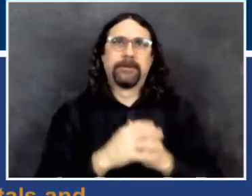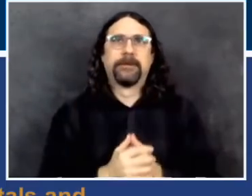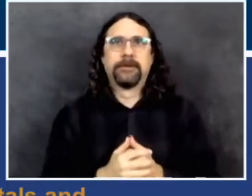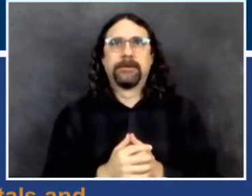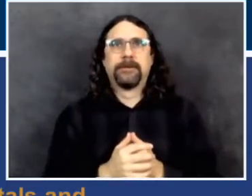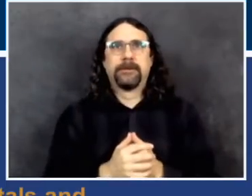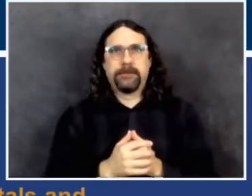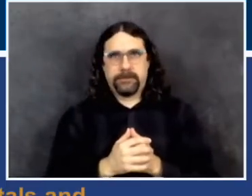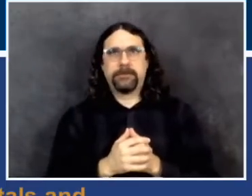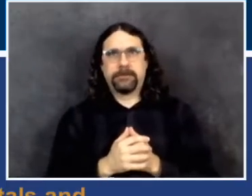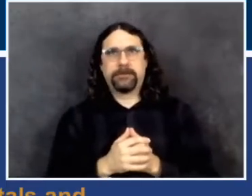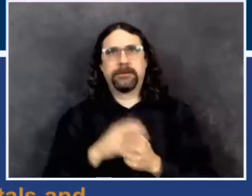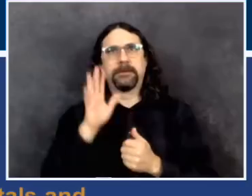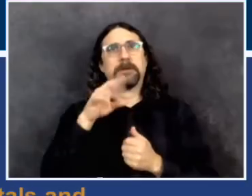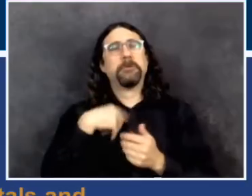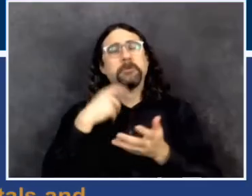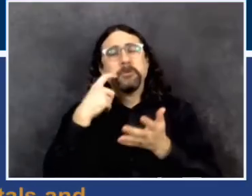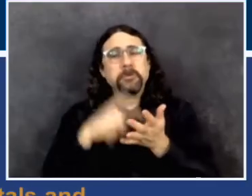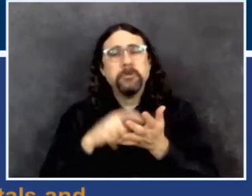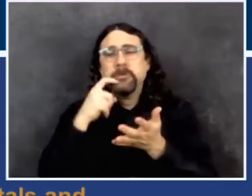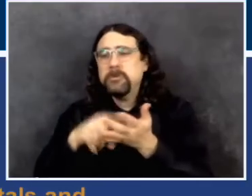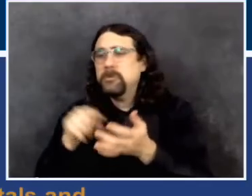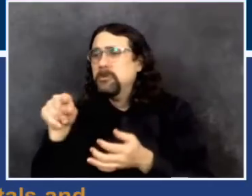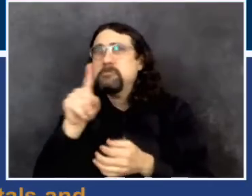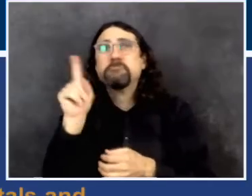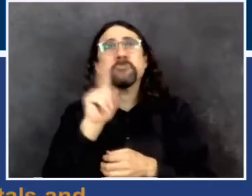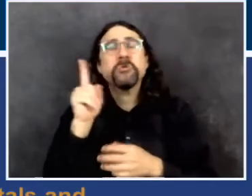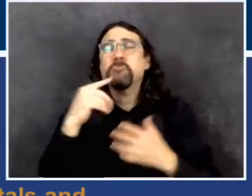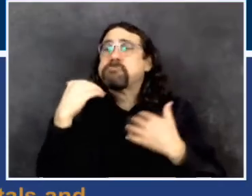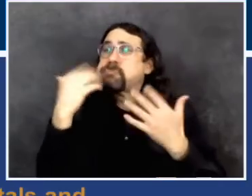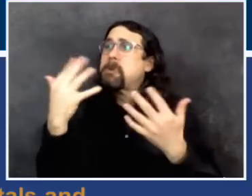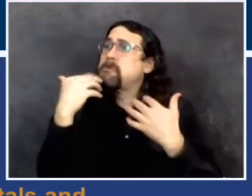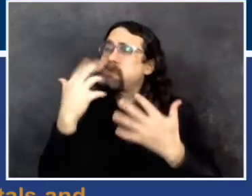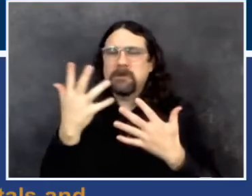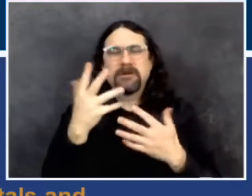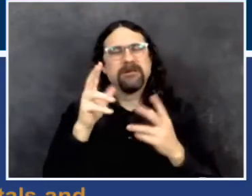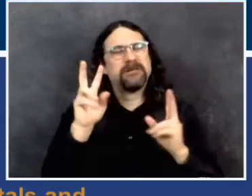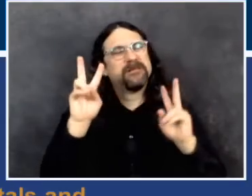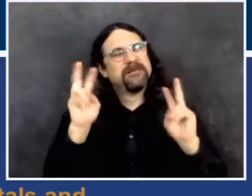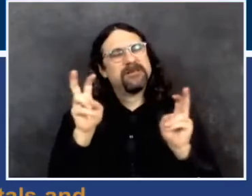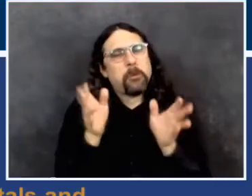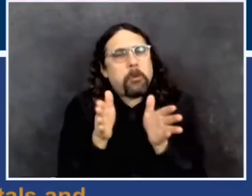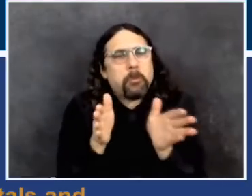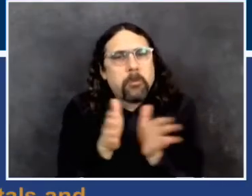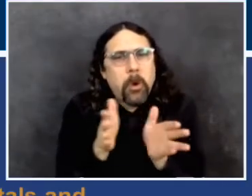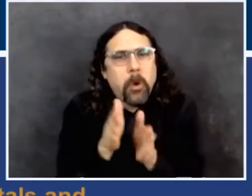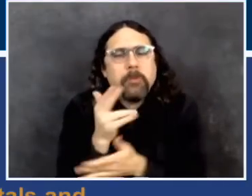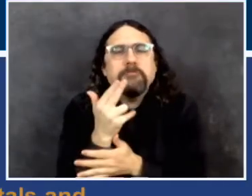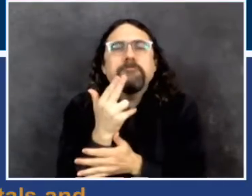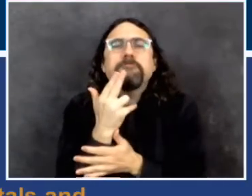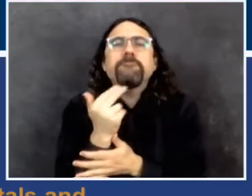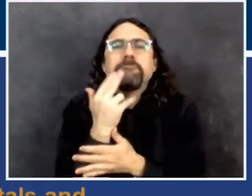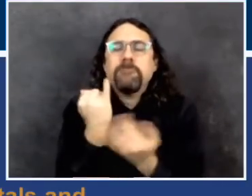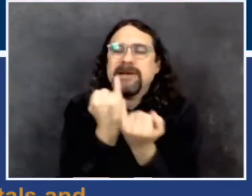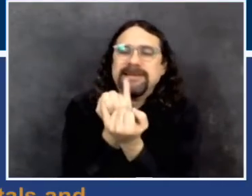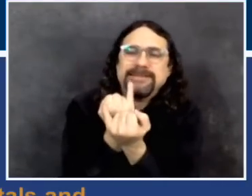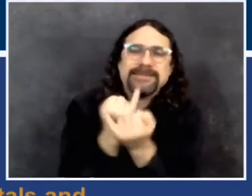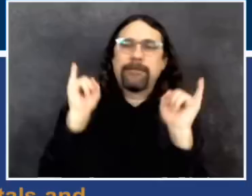been able to do all the things they want to do because they haven't been given the financial resources they